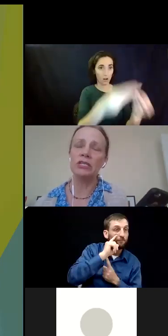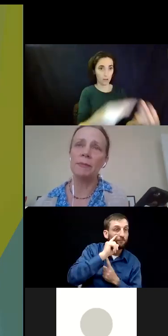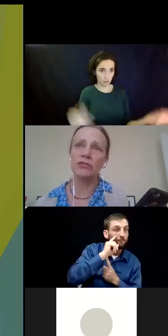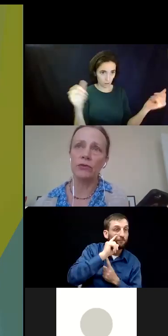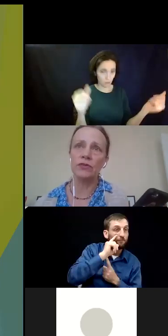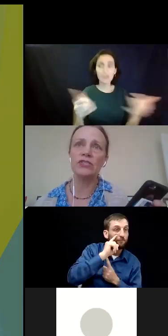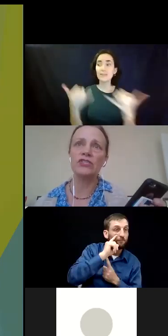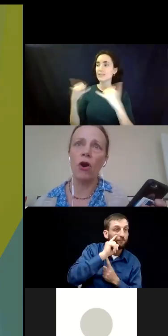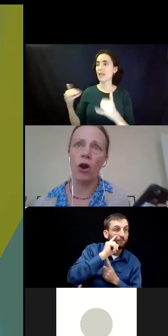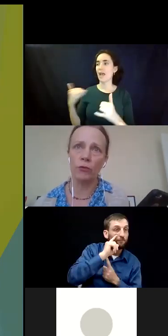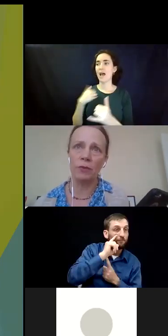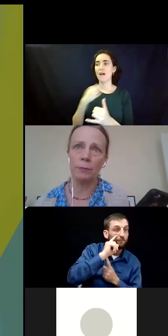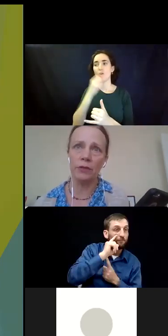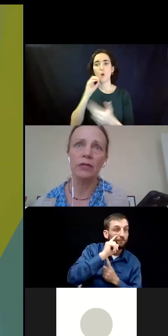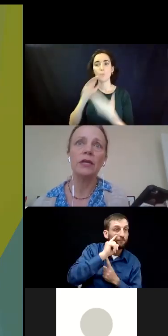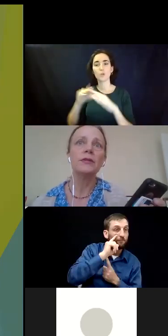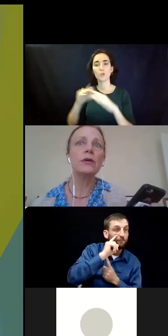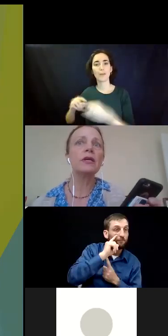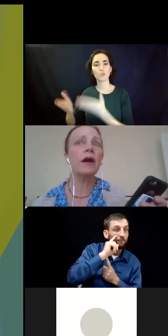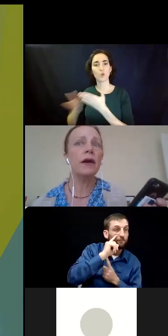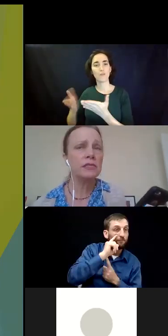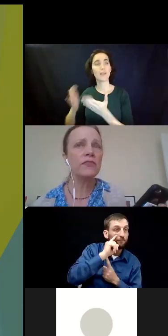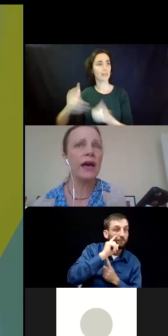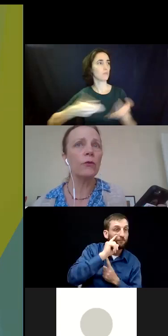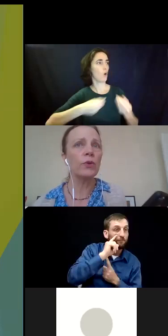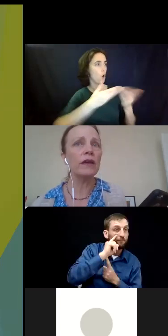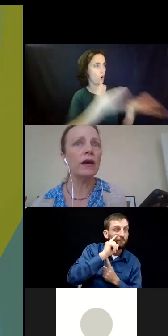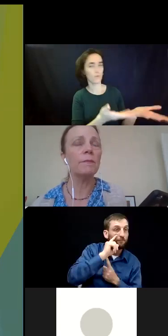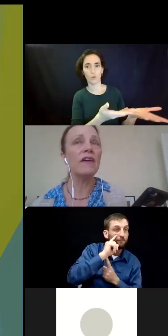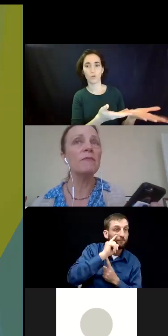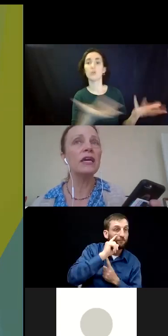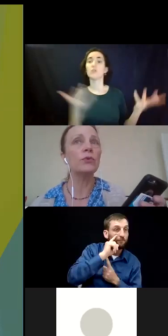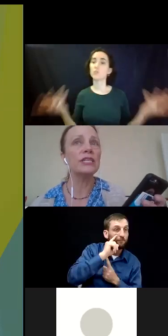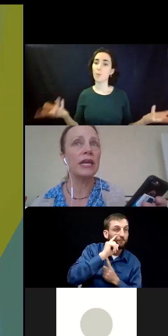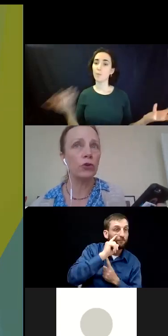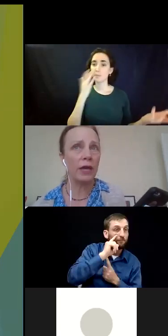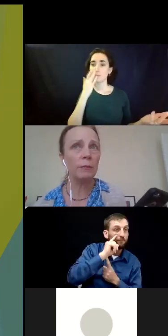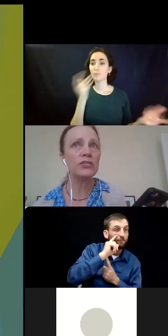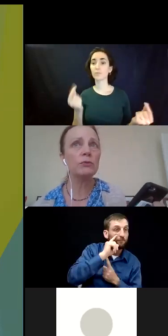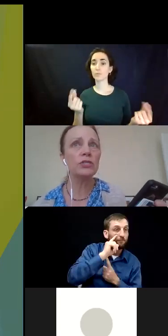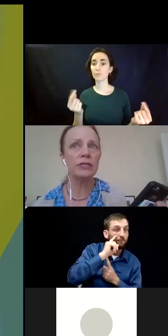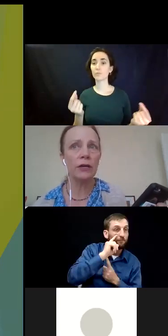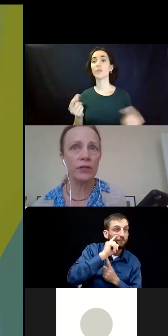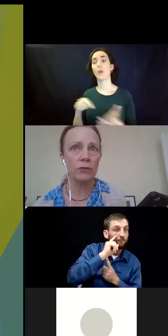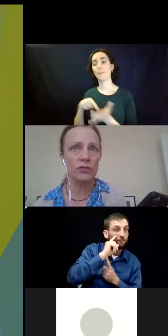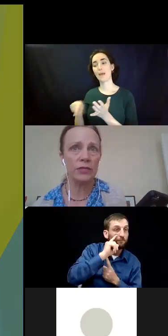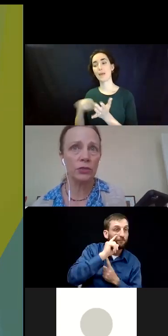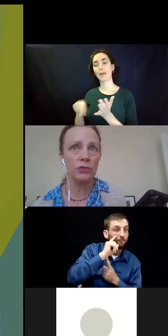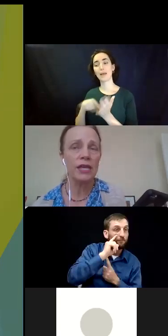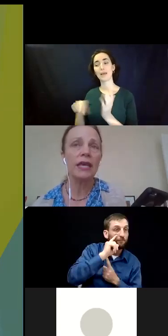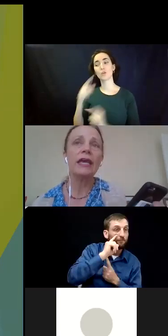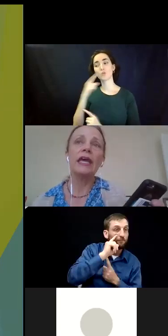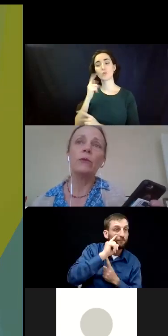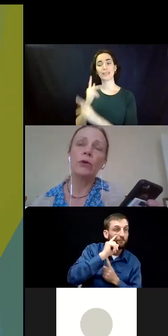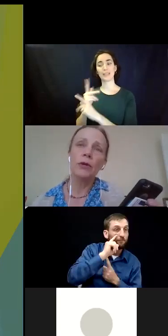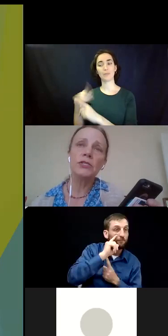and community-based services to offer people. So because of that, we have made retainer payments to adult day healthcare